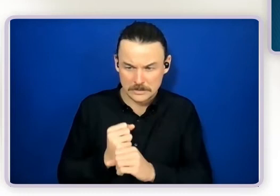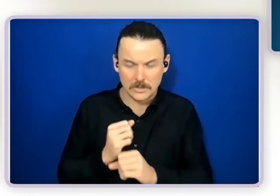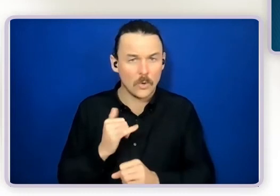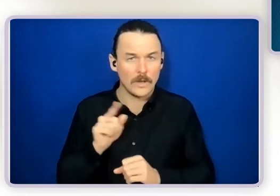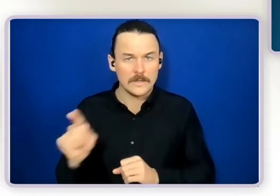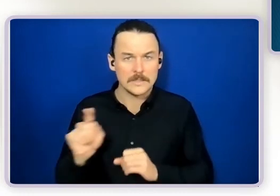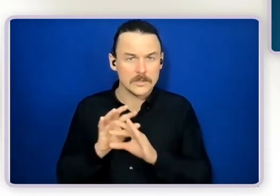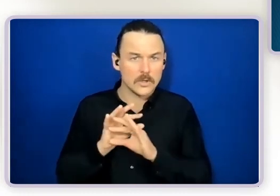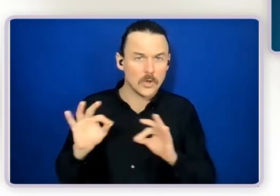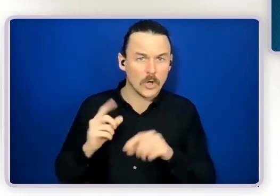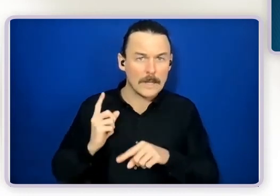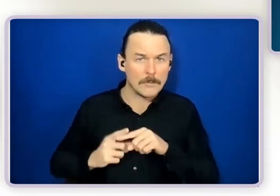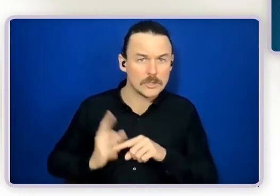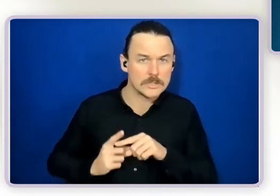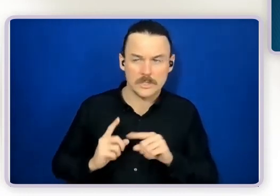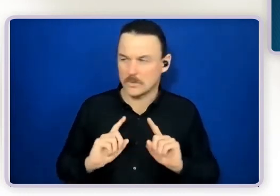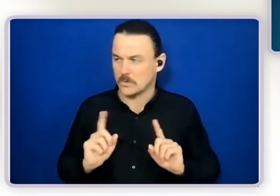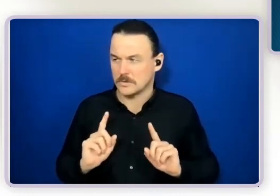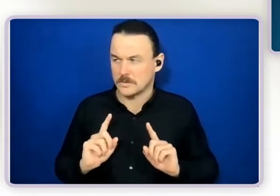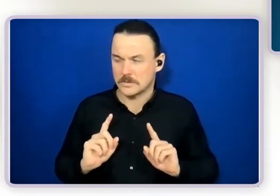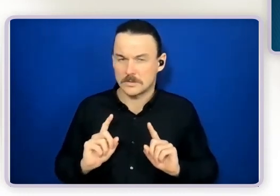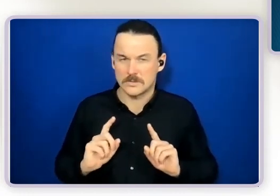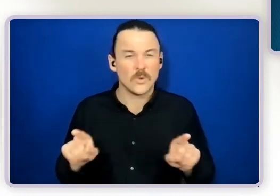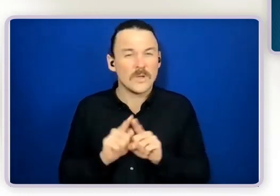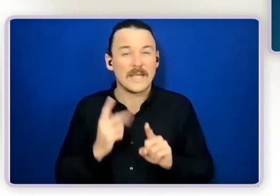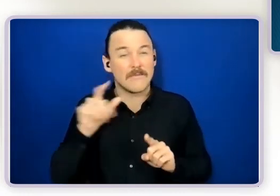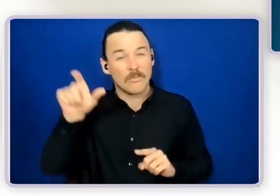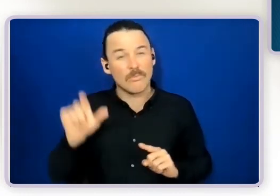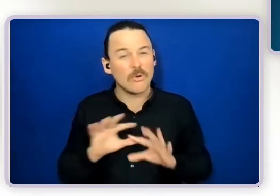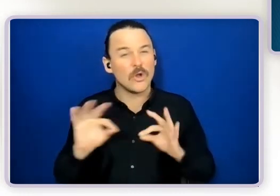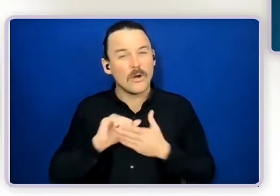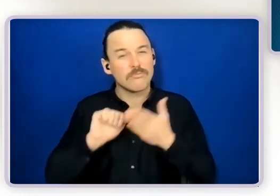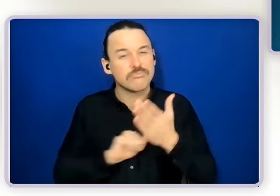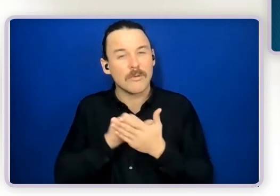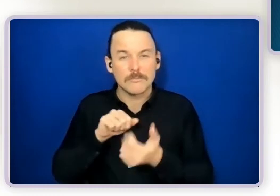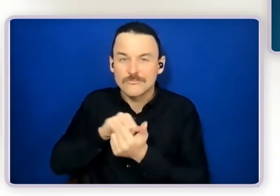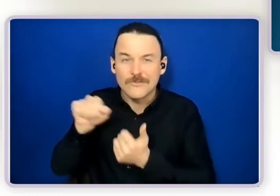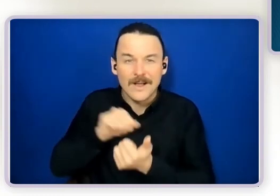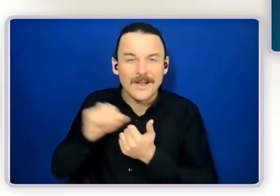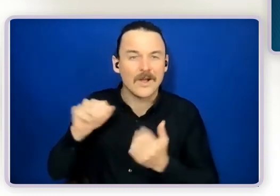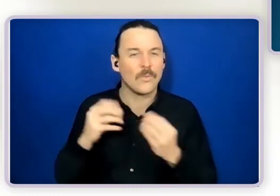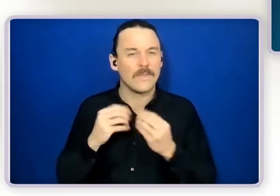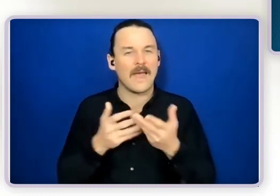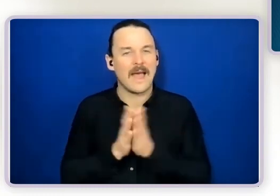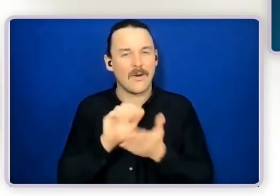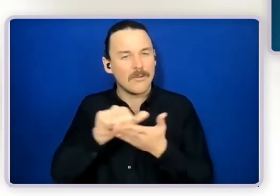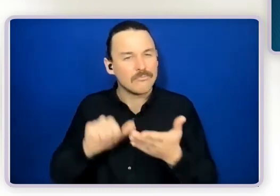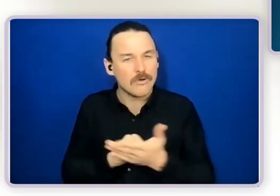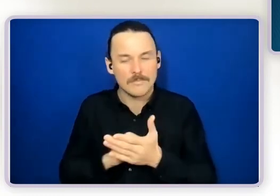situation, and particularly if you're not trained in restraint. And there's a bit of talk